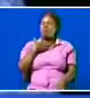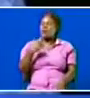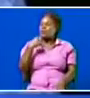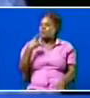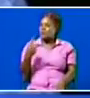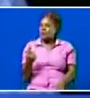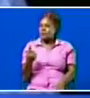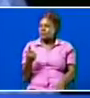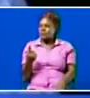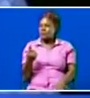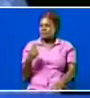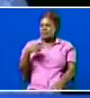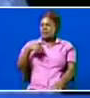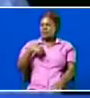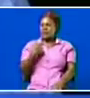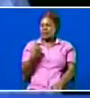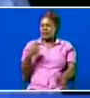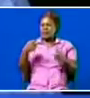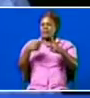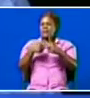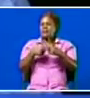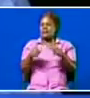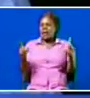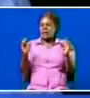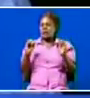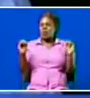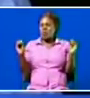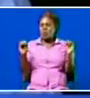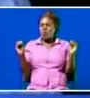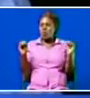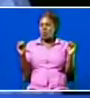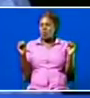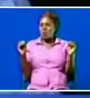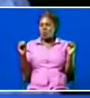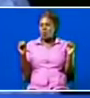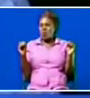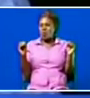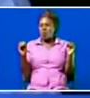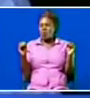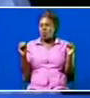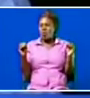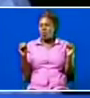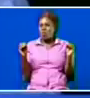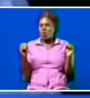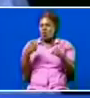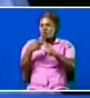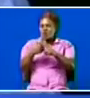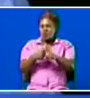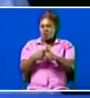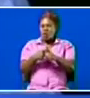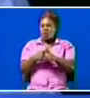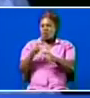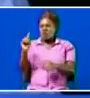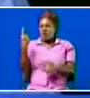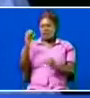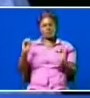that we are not embarking on uncharted grounds, because we have